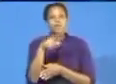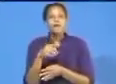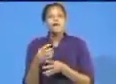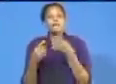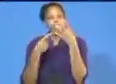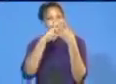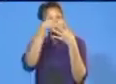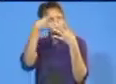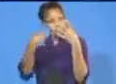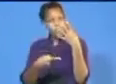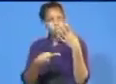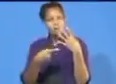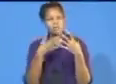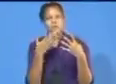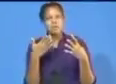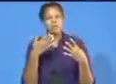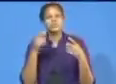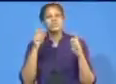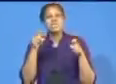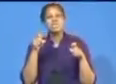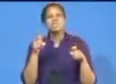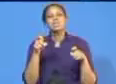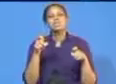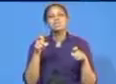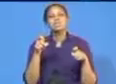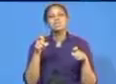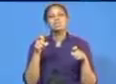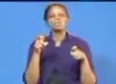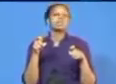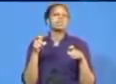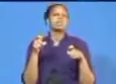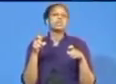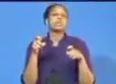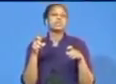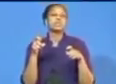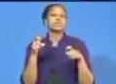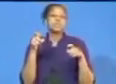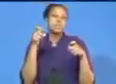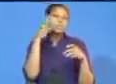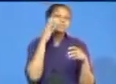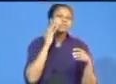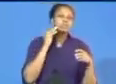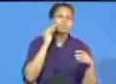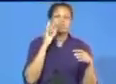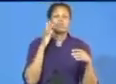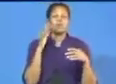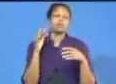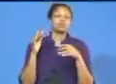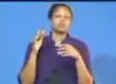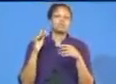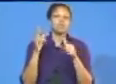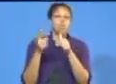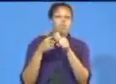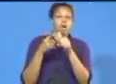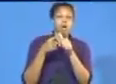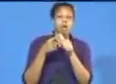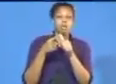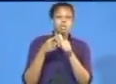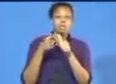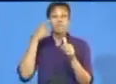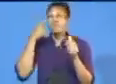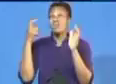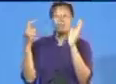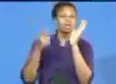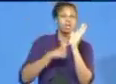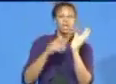four issues towards a brand new miraculous you. Issue number one,